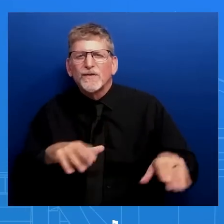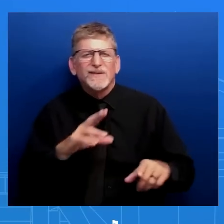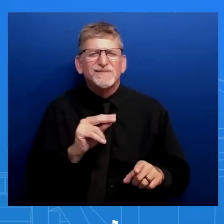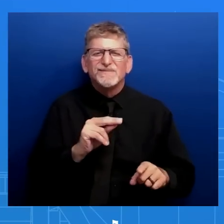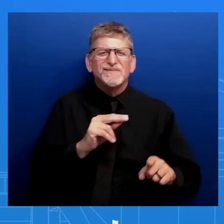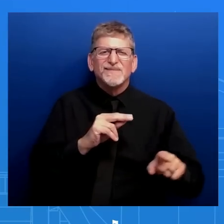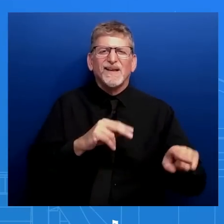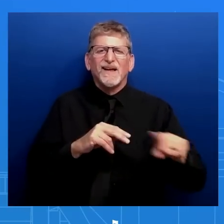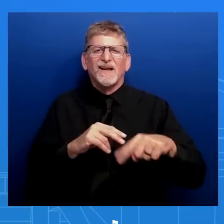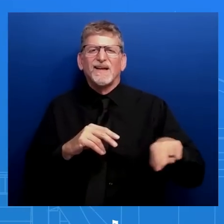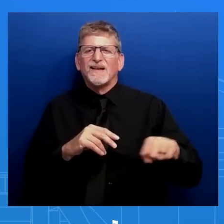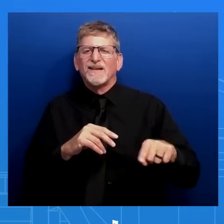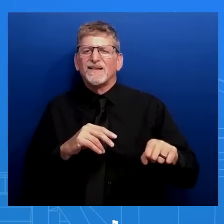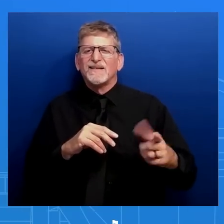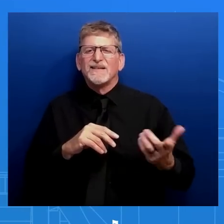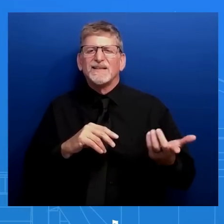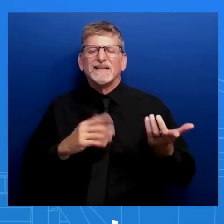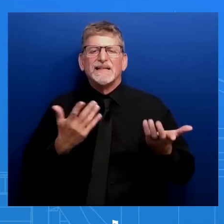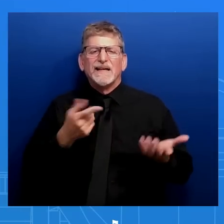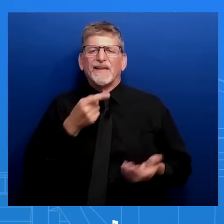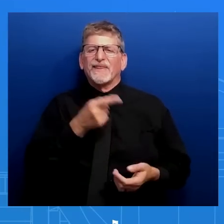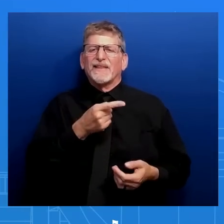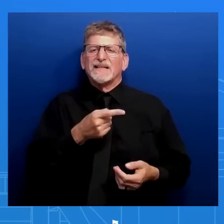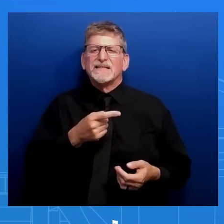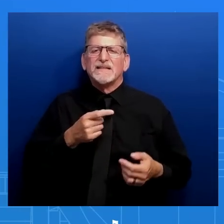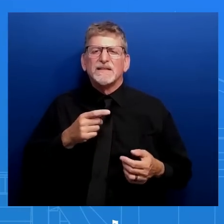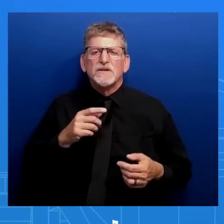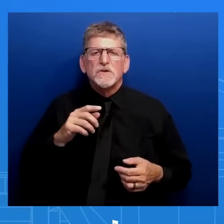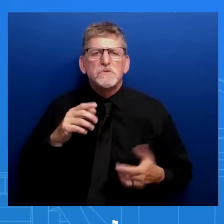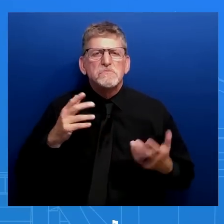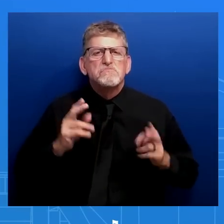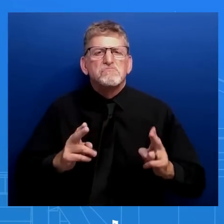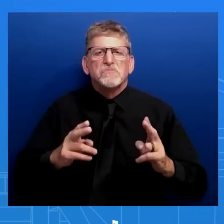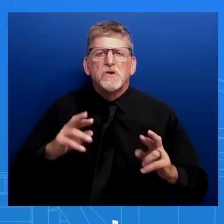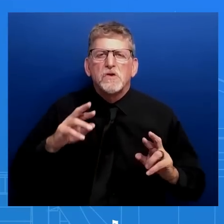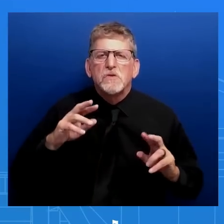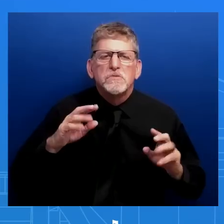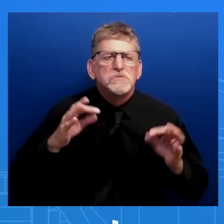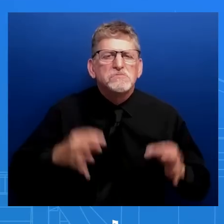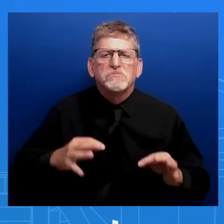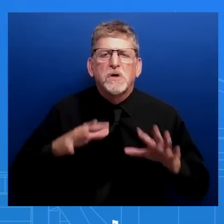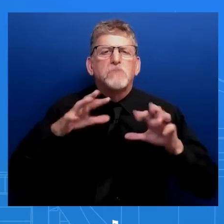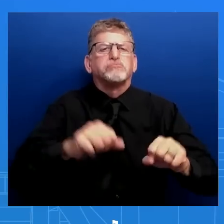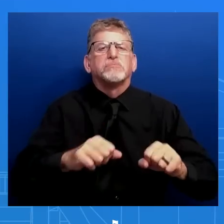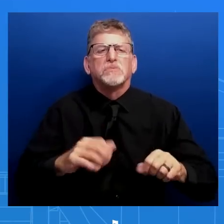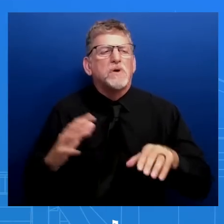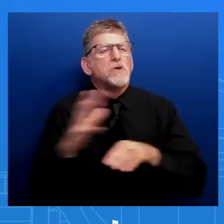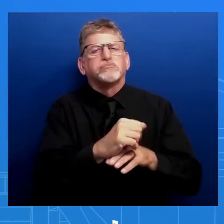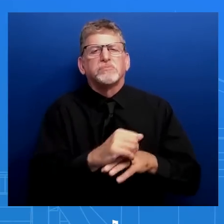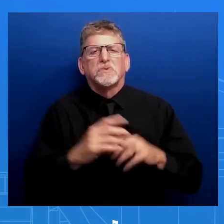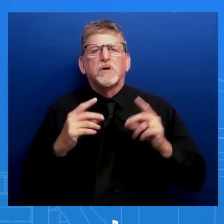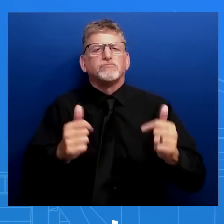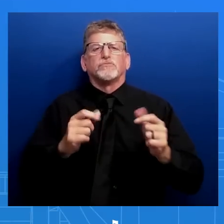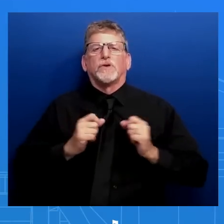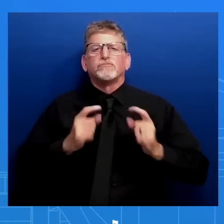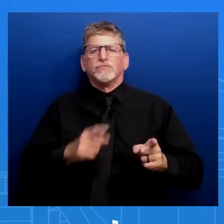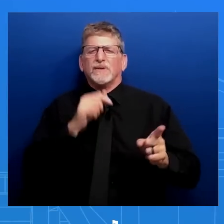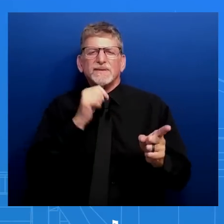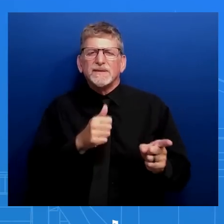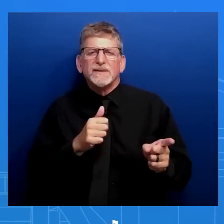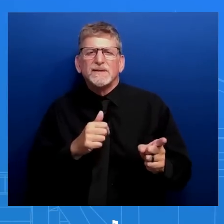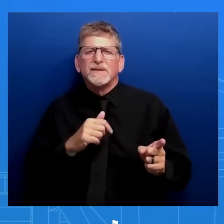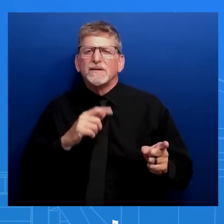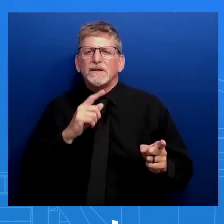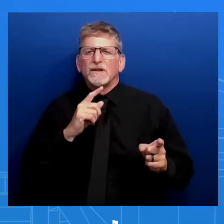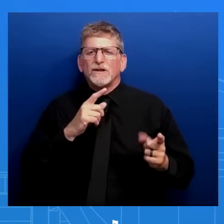illegal decision to invade a neighboring country in a completely unprovoked way. Karine. Thank you. Can we just talk